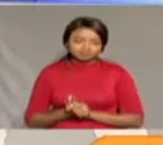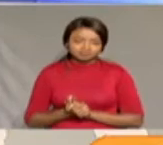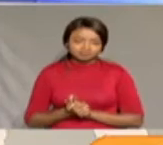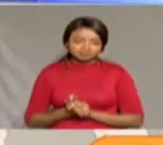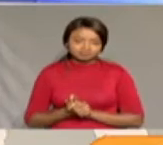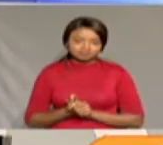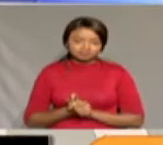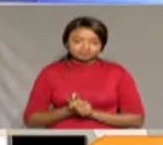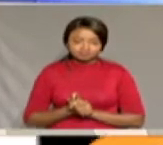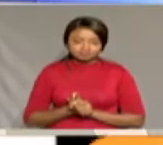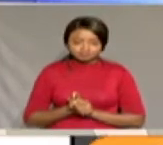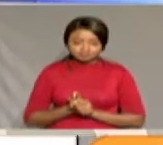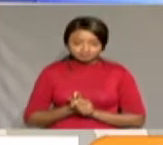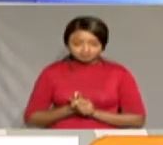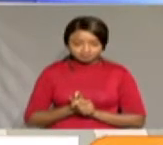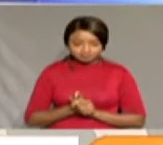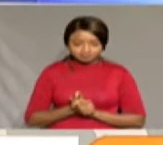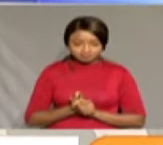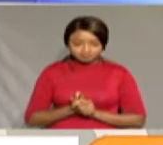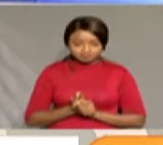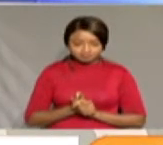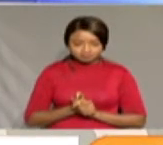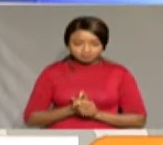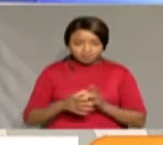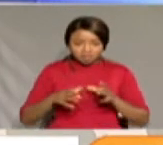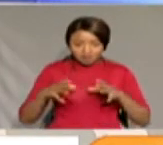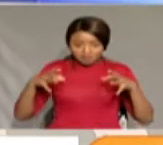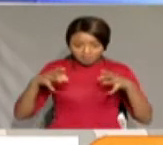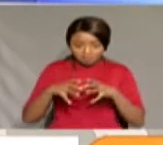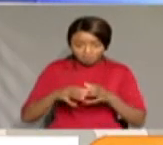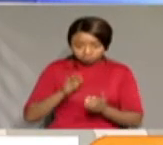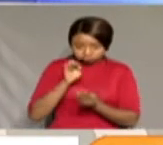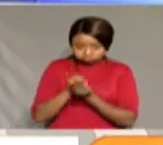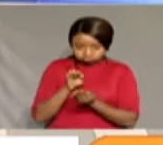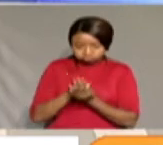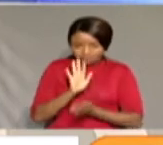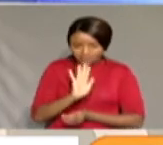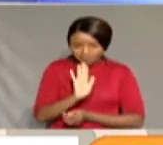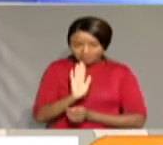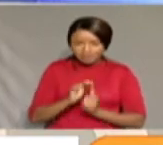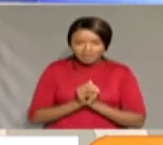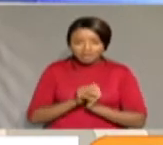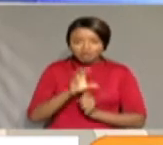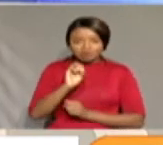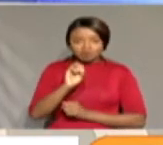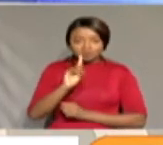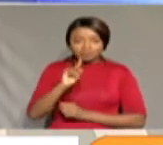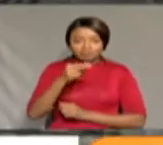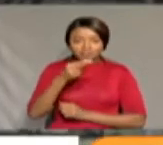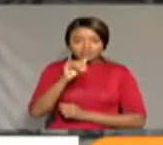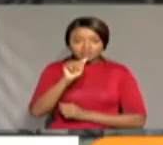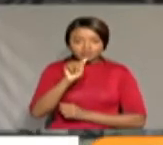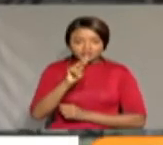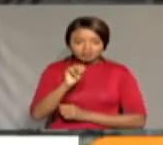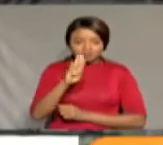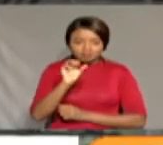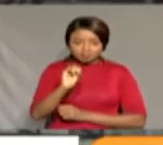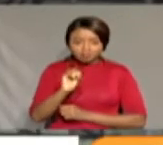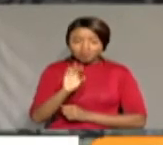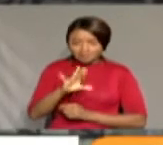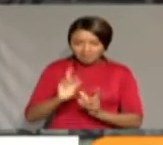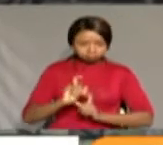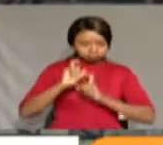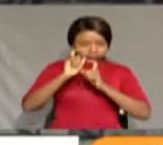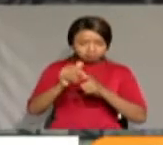Ulinzi Stars goalkeeper Timothy Odhiambo has been feted as the SJAK Player of the Month of October. Odhiambo became the third player in the club's history to be